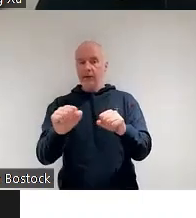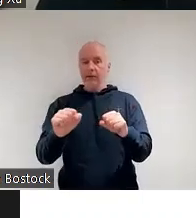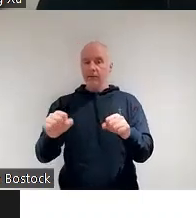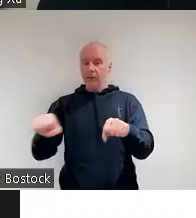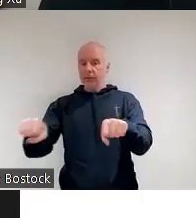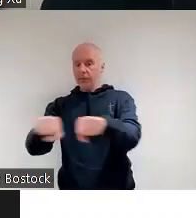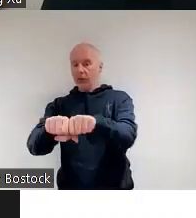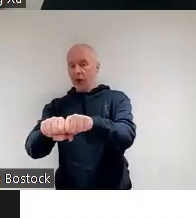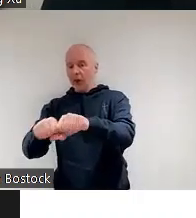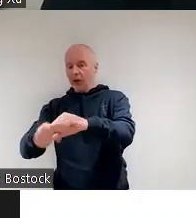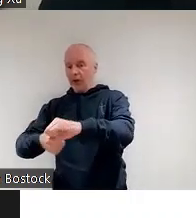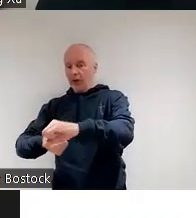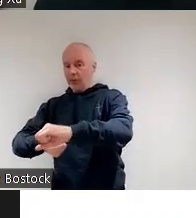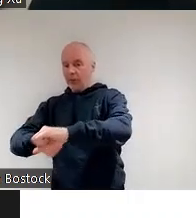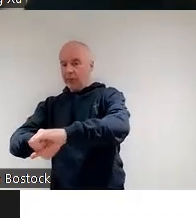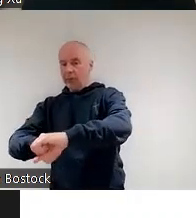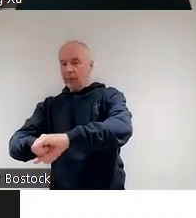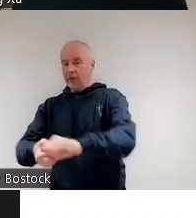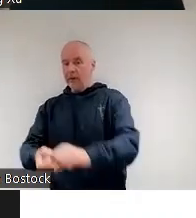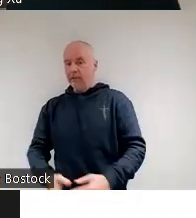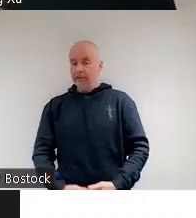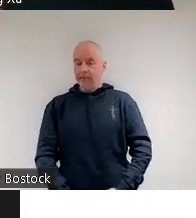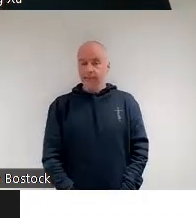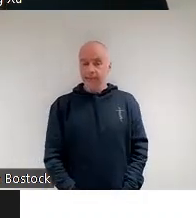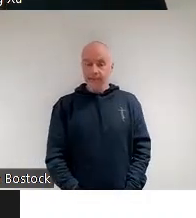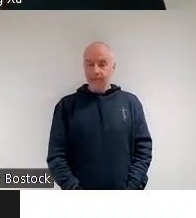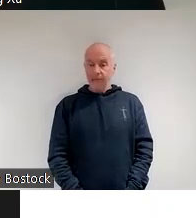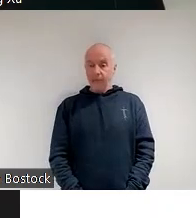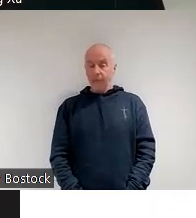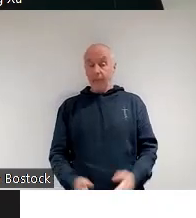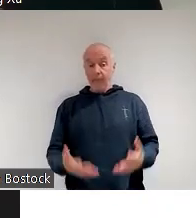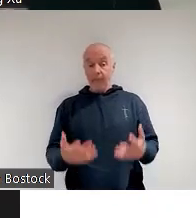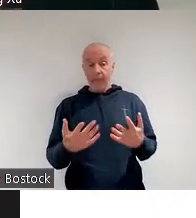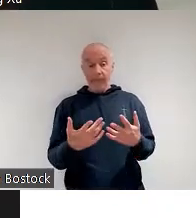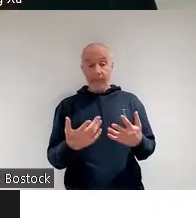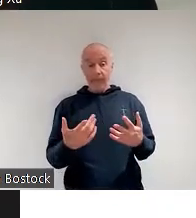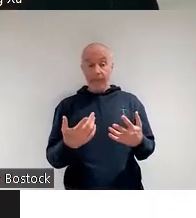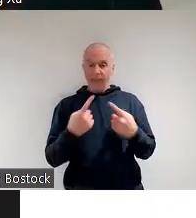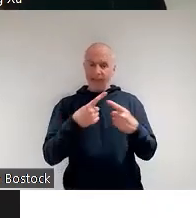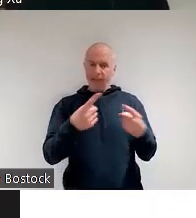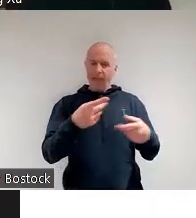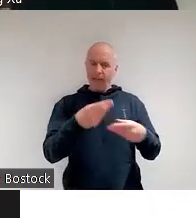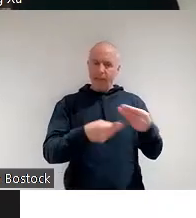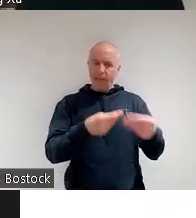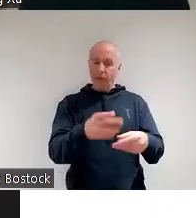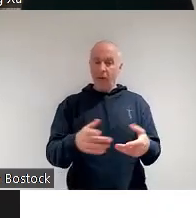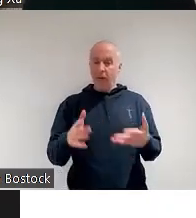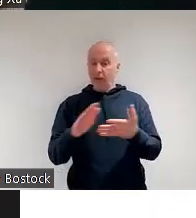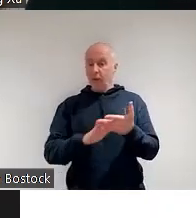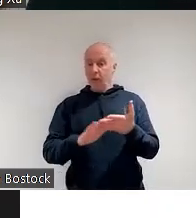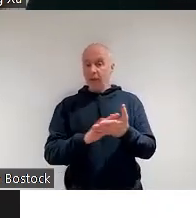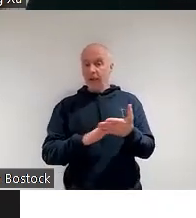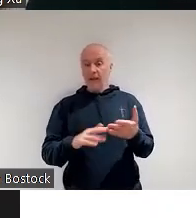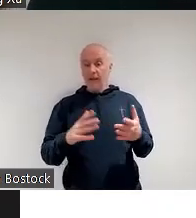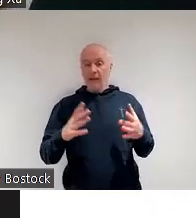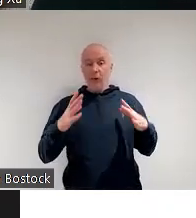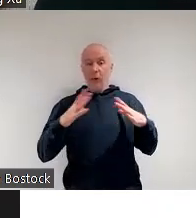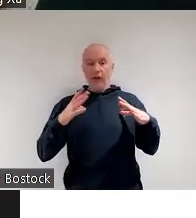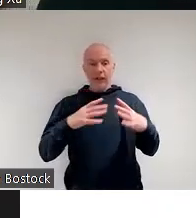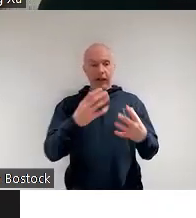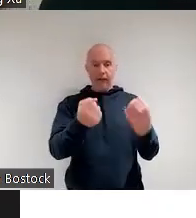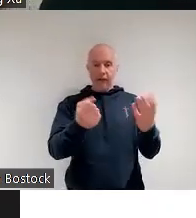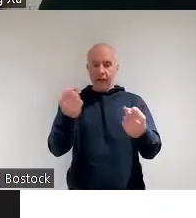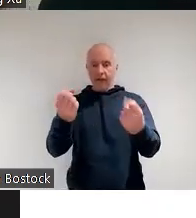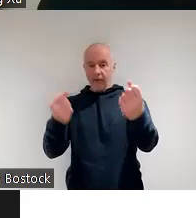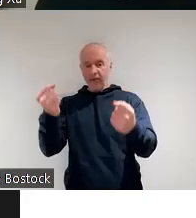somewhere. But as I said before, that it doesn't necessarily mean that we are already there. We're not there yet.